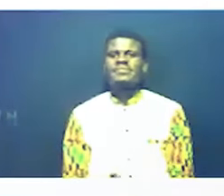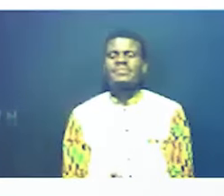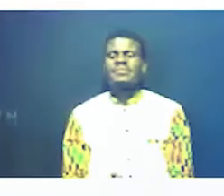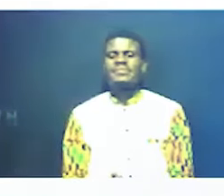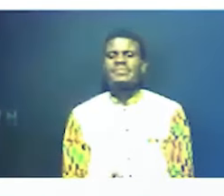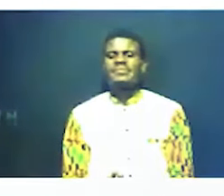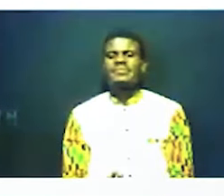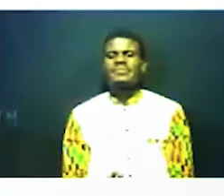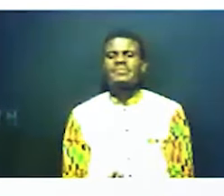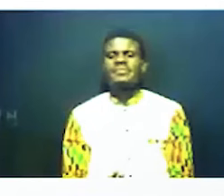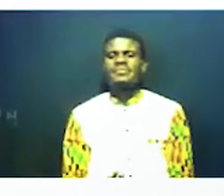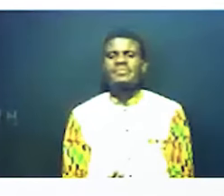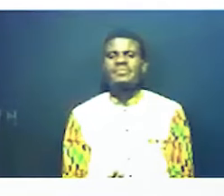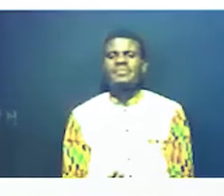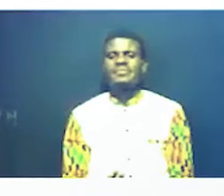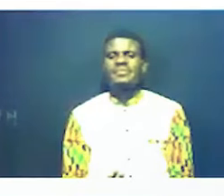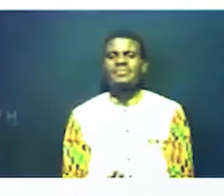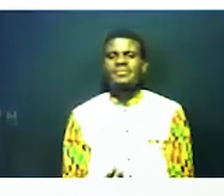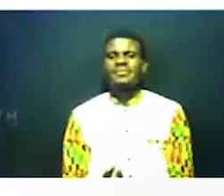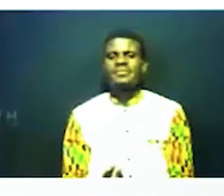malicious